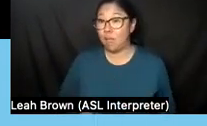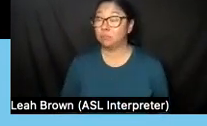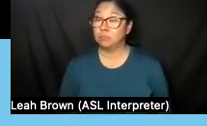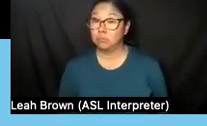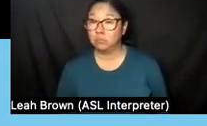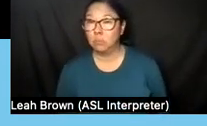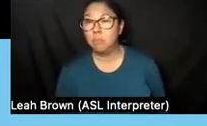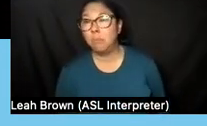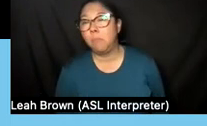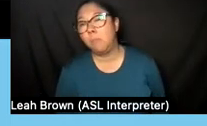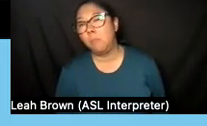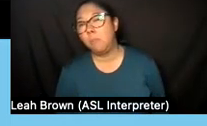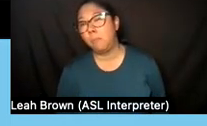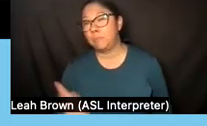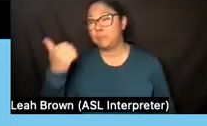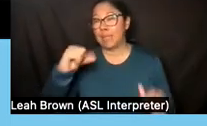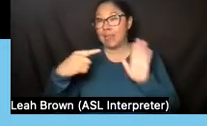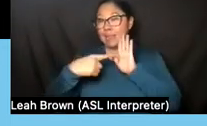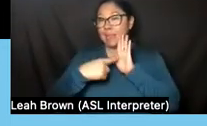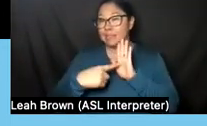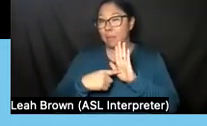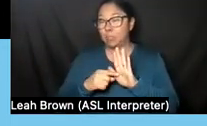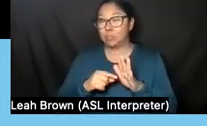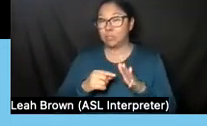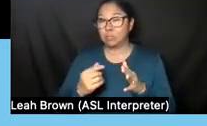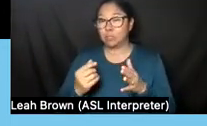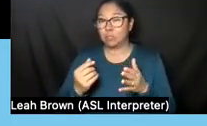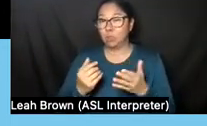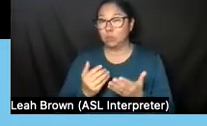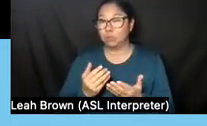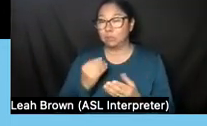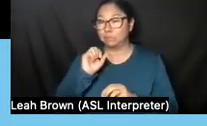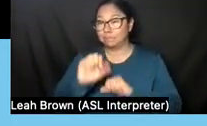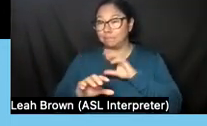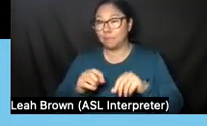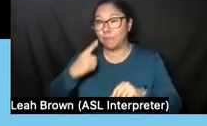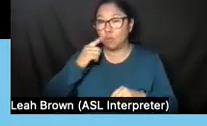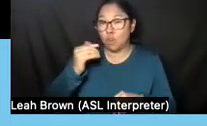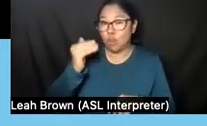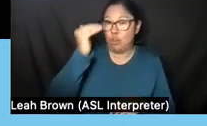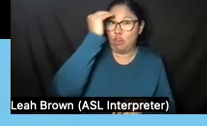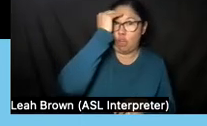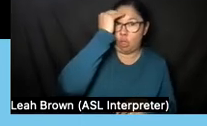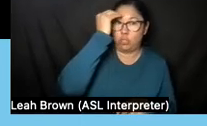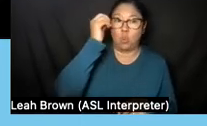Any examples that you can give for the acknowledging and or empathizing?